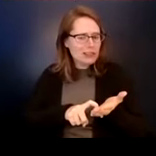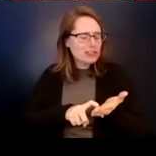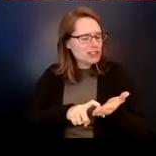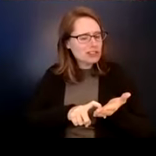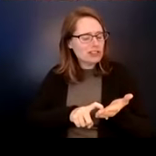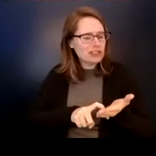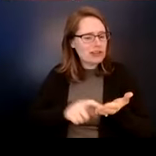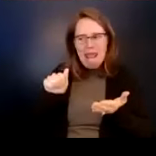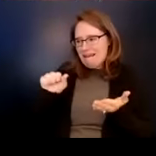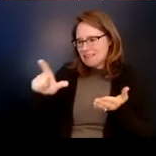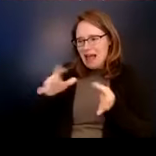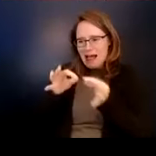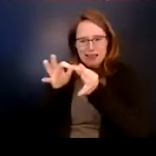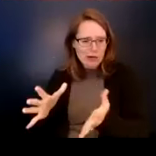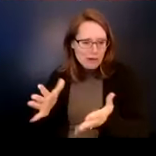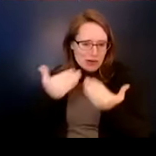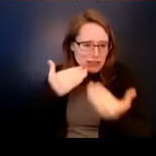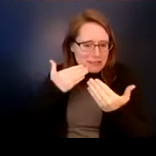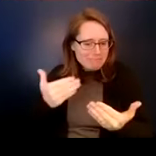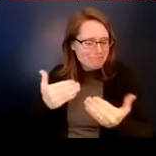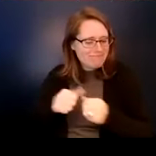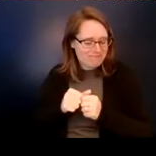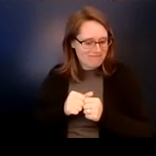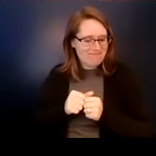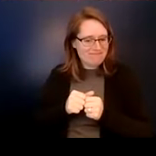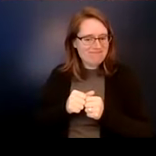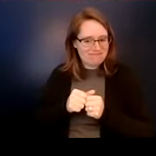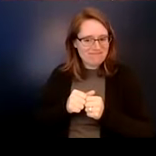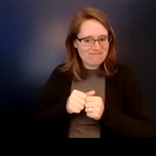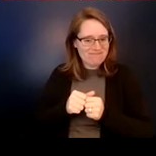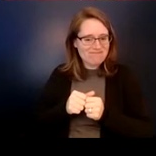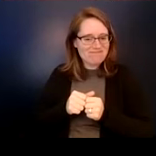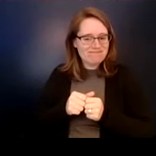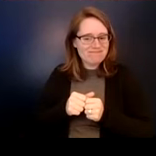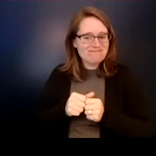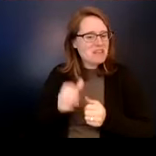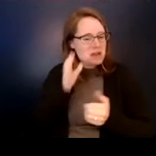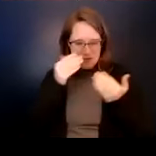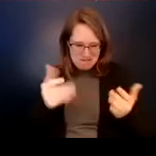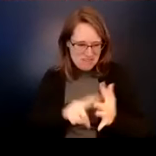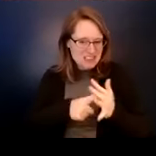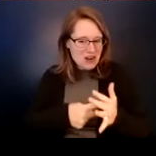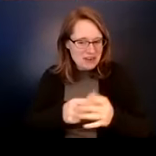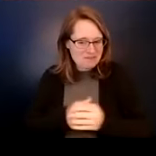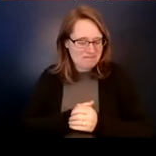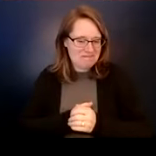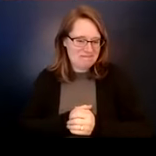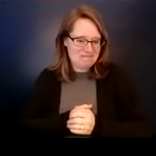to our ASL interpreters. I will get right to it. Let's go.